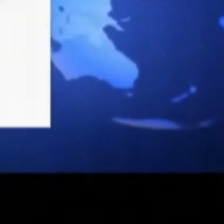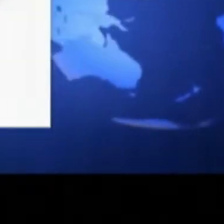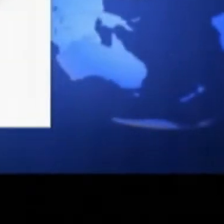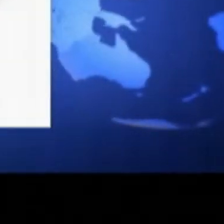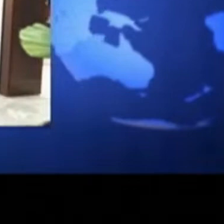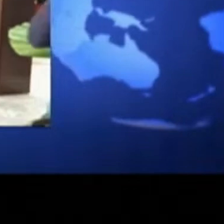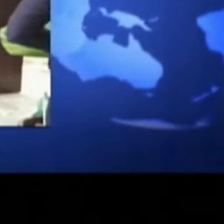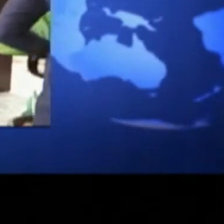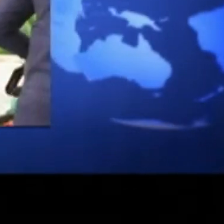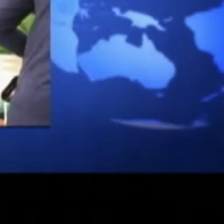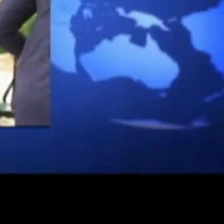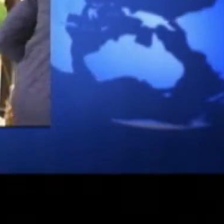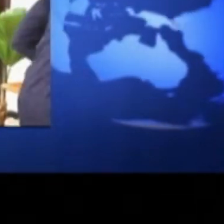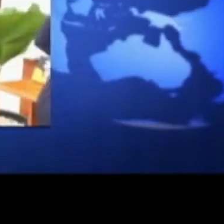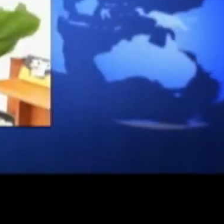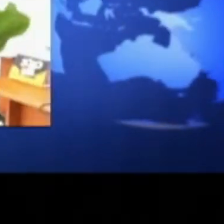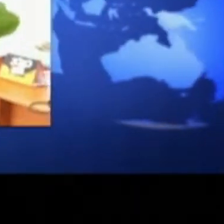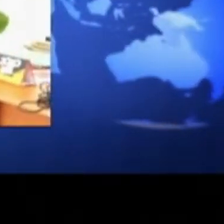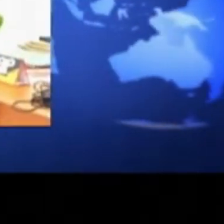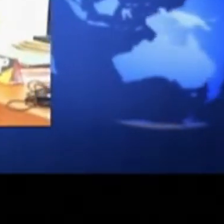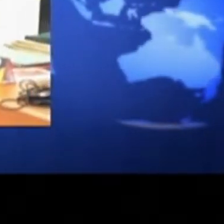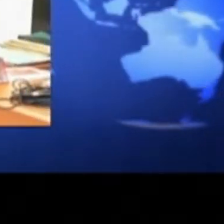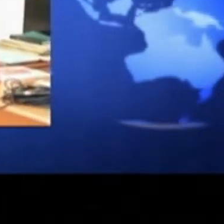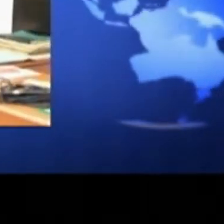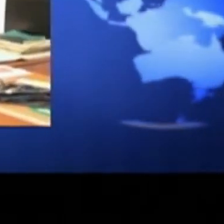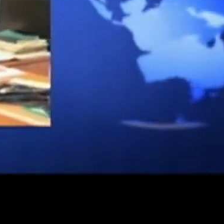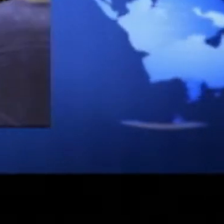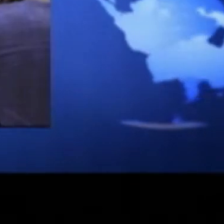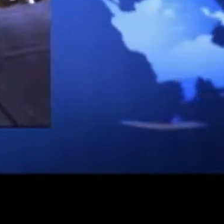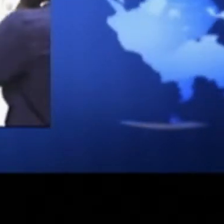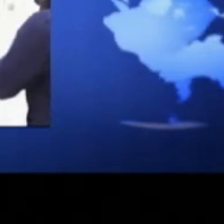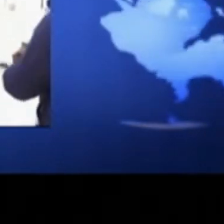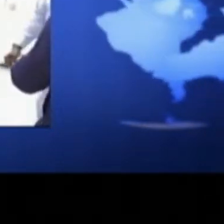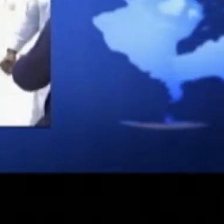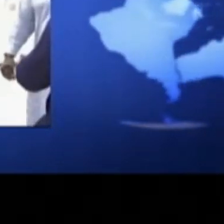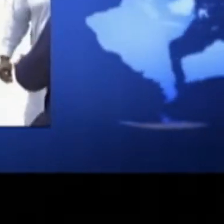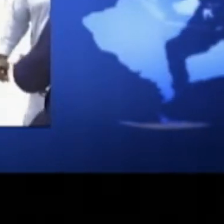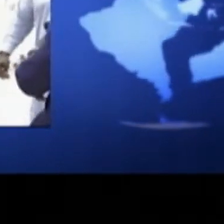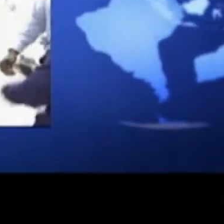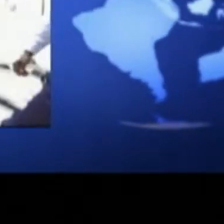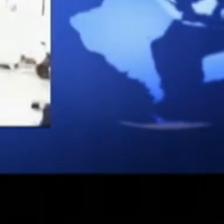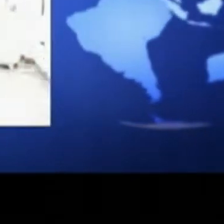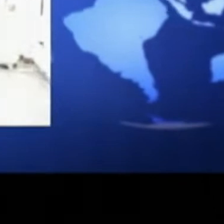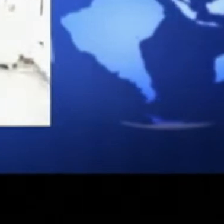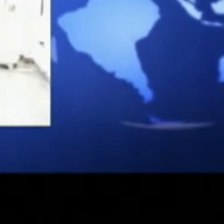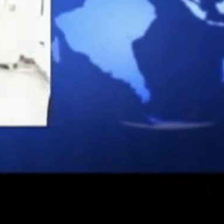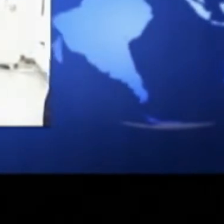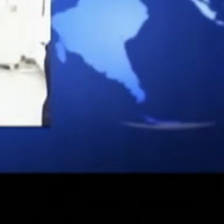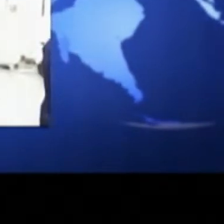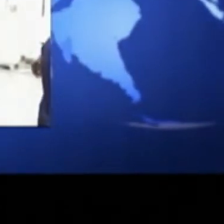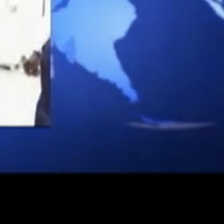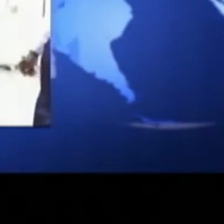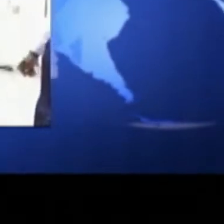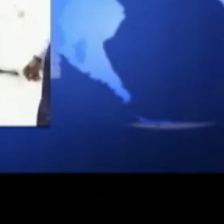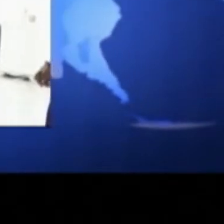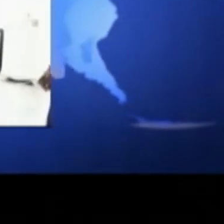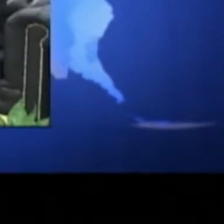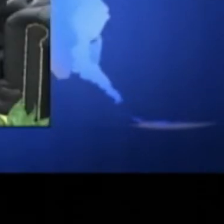Nigeria and the People's Republic of Bangladesh commit to greater cooperation in the area of agriculture.